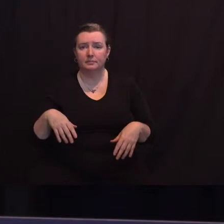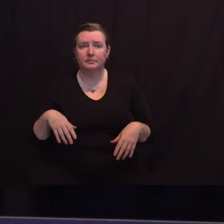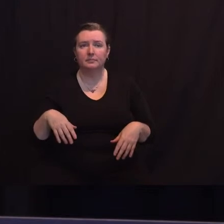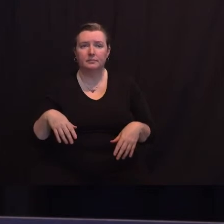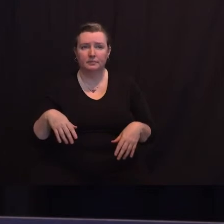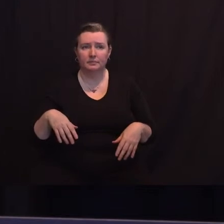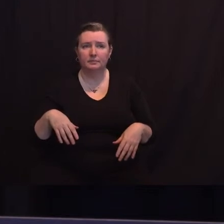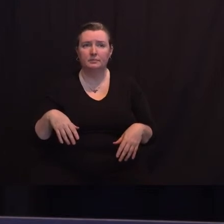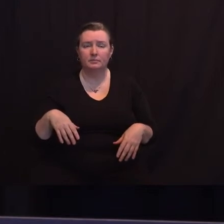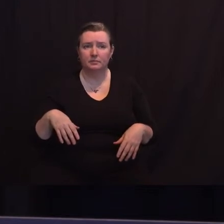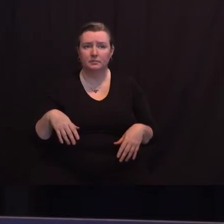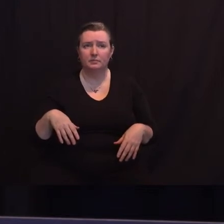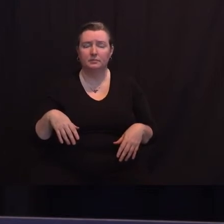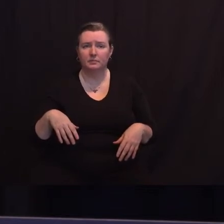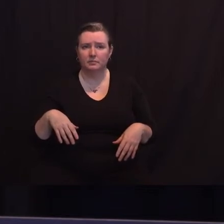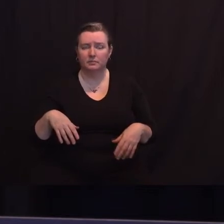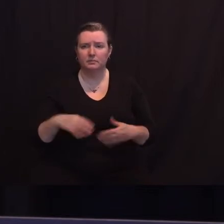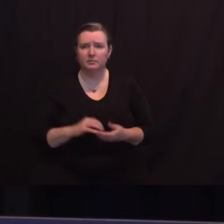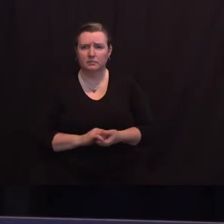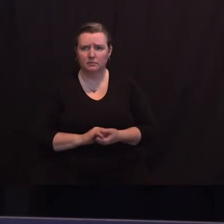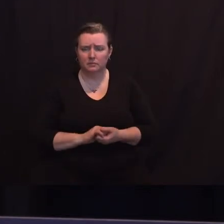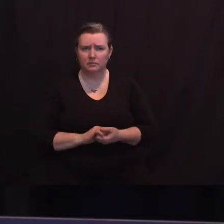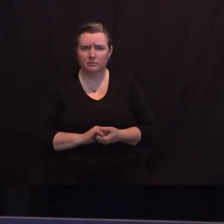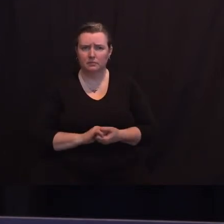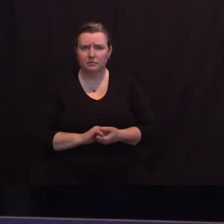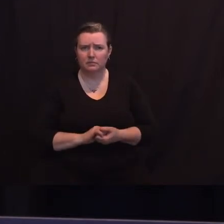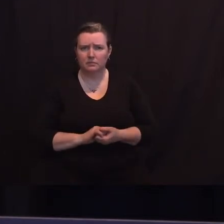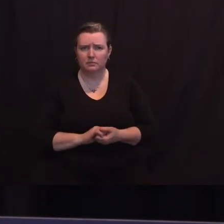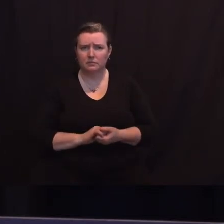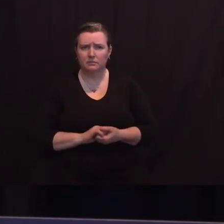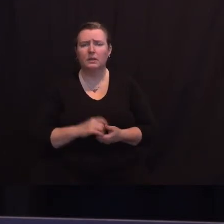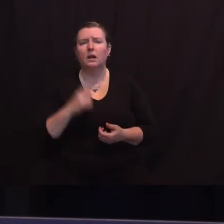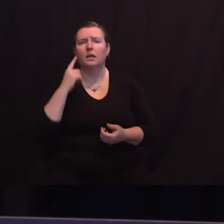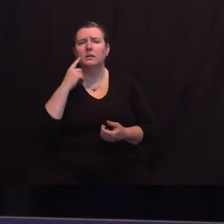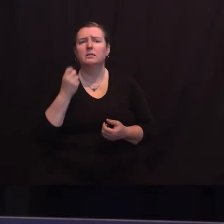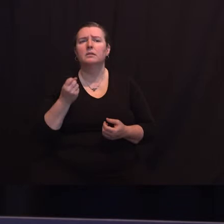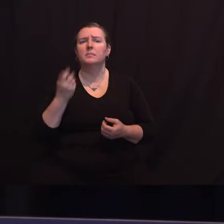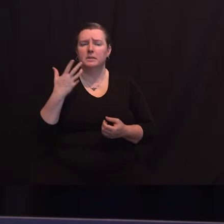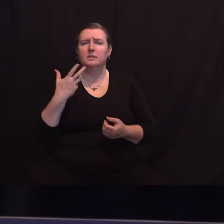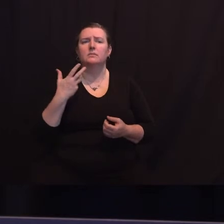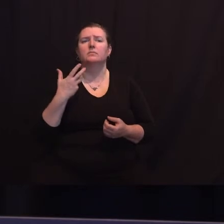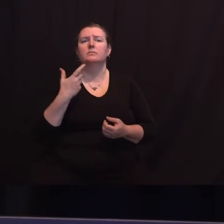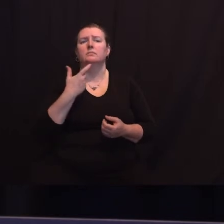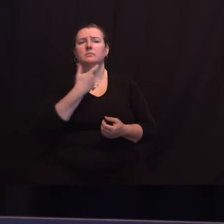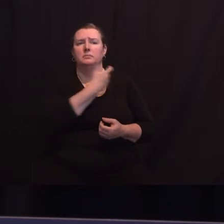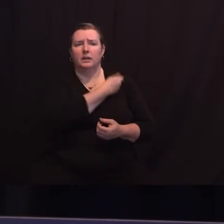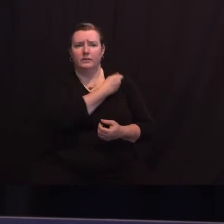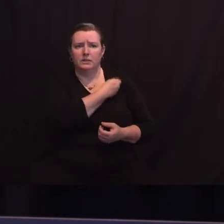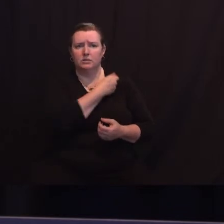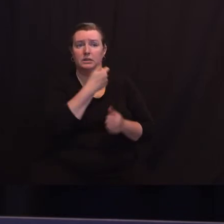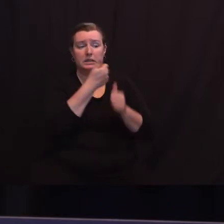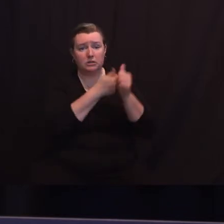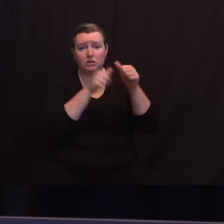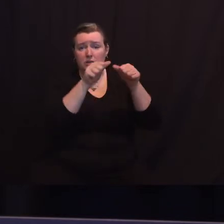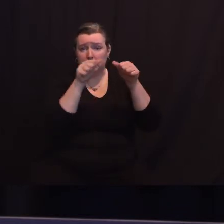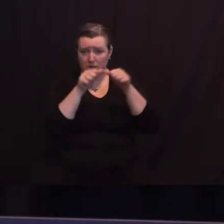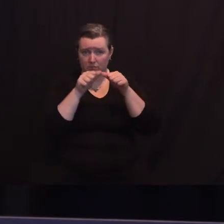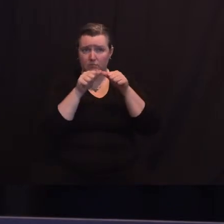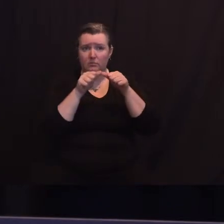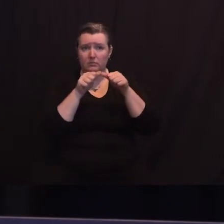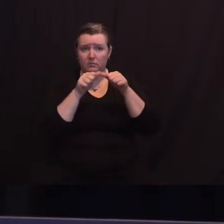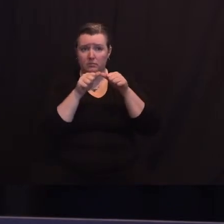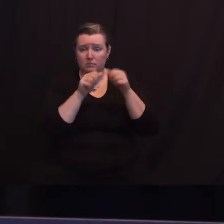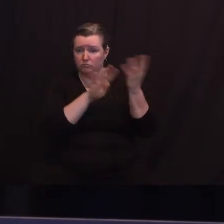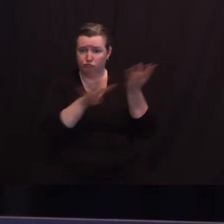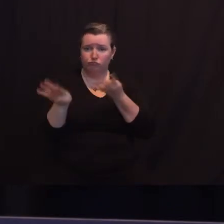How many doses can each point of dispensing move through in a day? We don't want to give